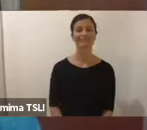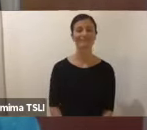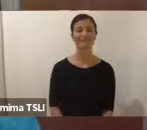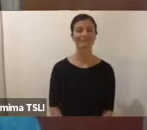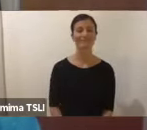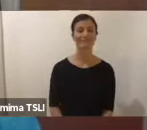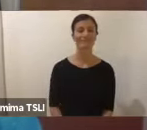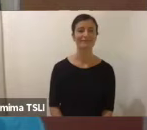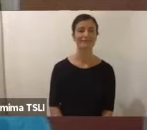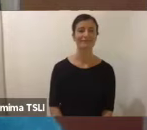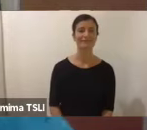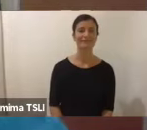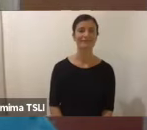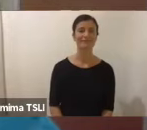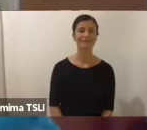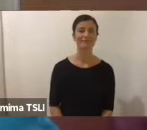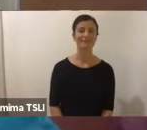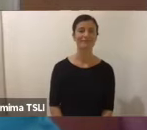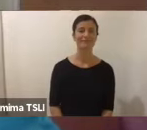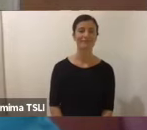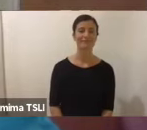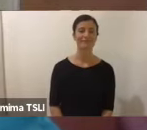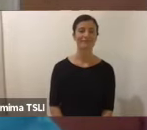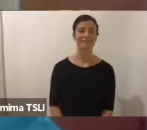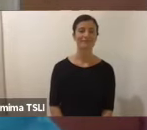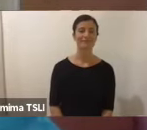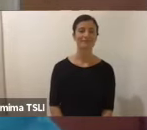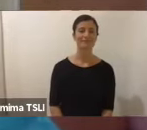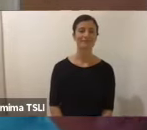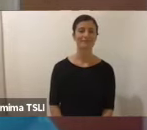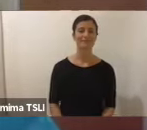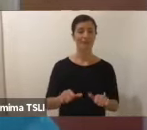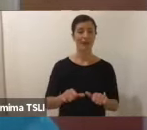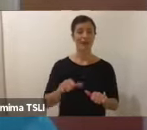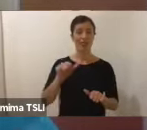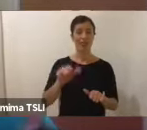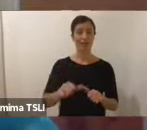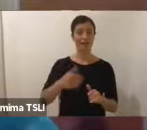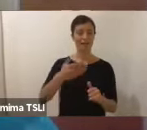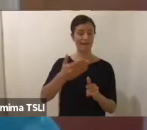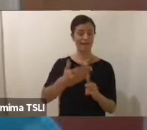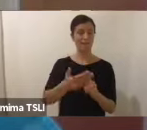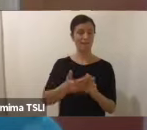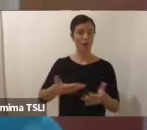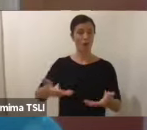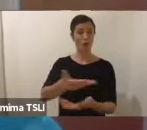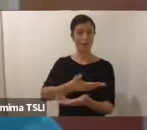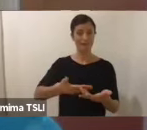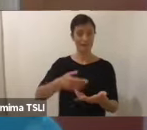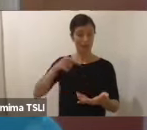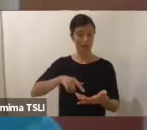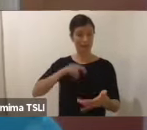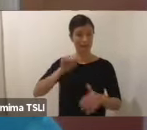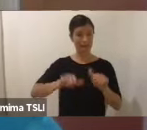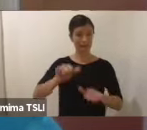else i need to be mentioning we do as i say our next final conversation in this series will be on